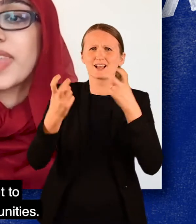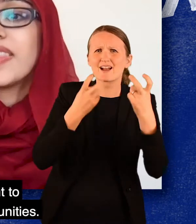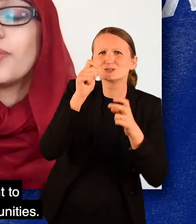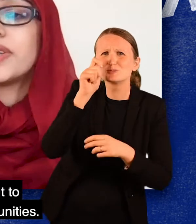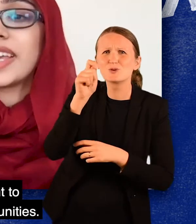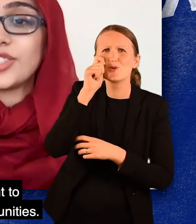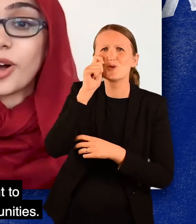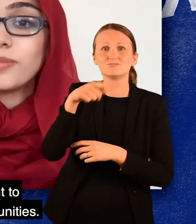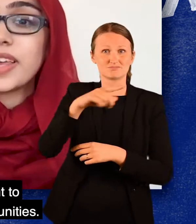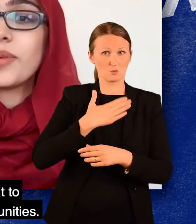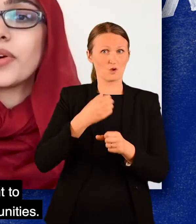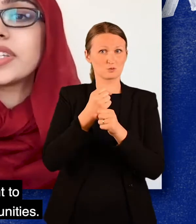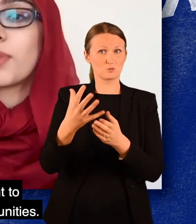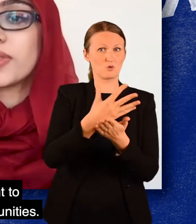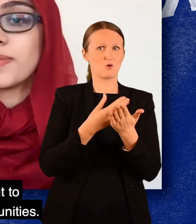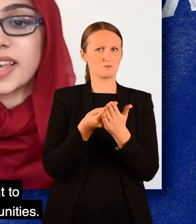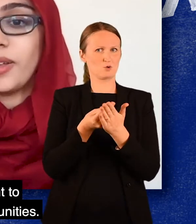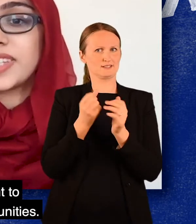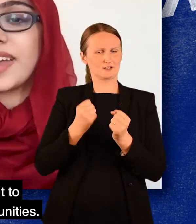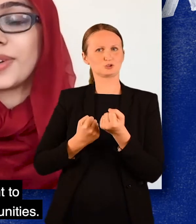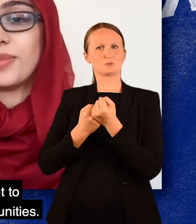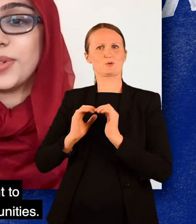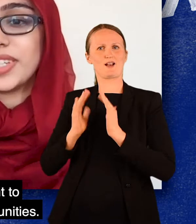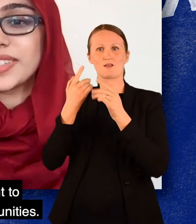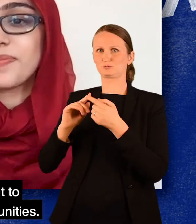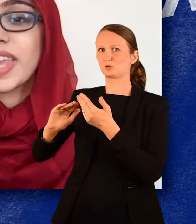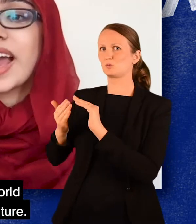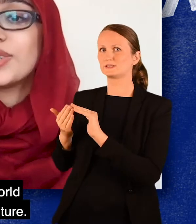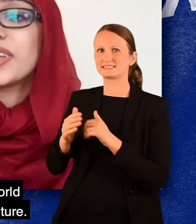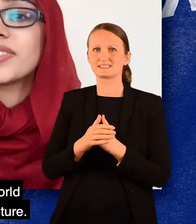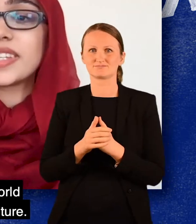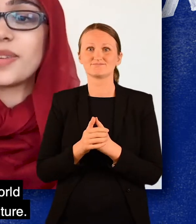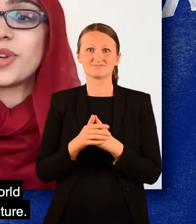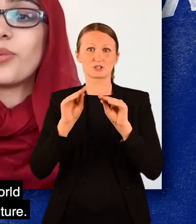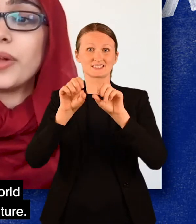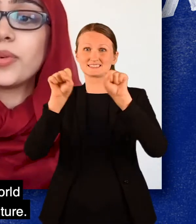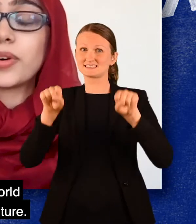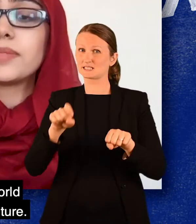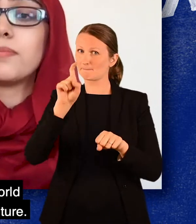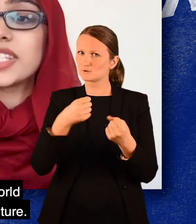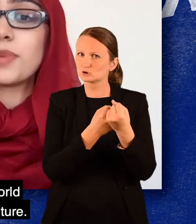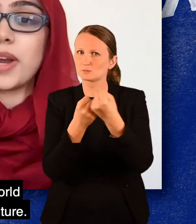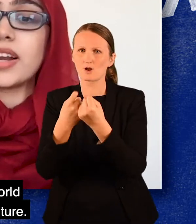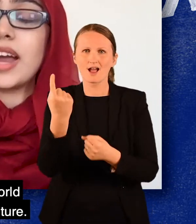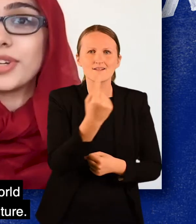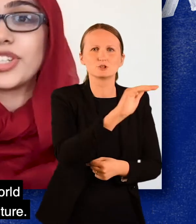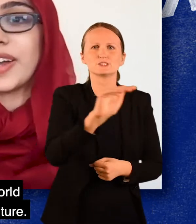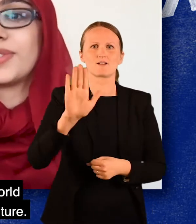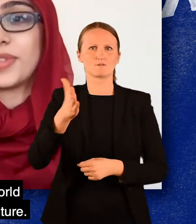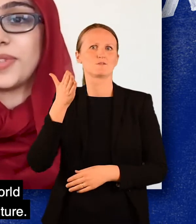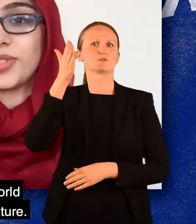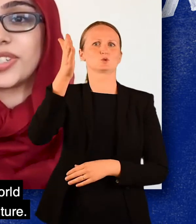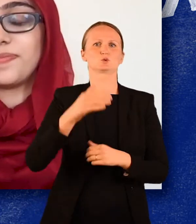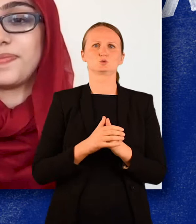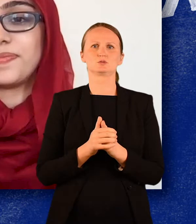explore. They want to get jobs and they want to support themselves and their communities. Education systems around the world must prepare every child